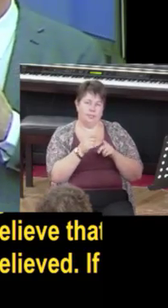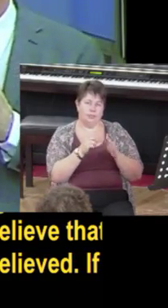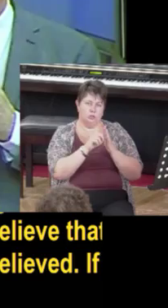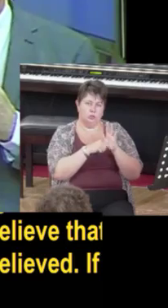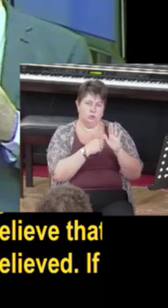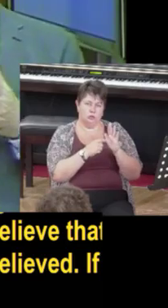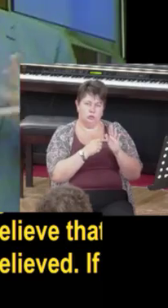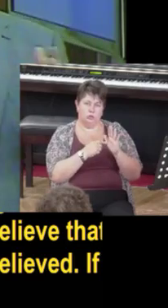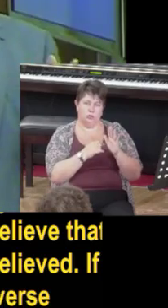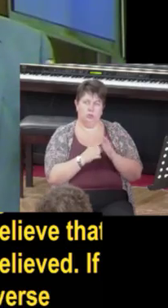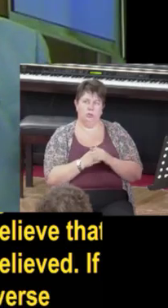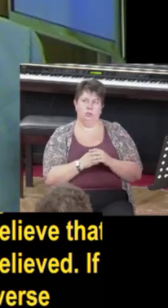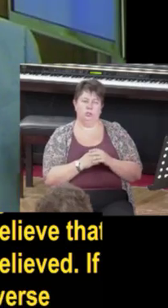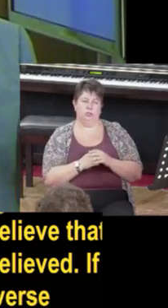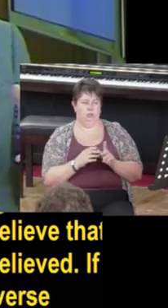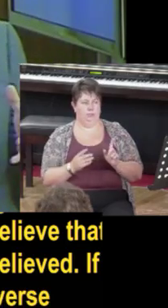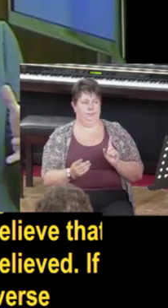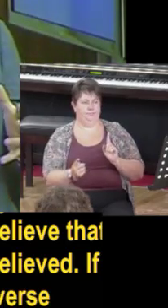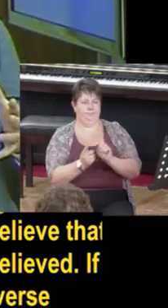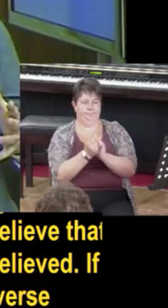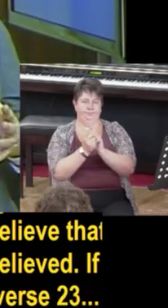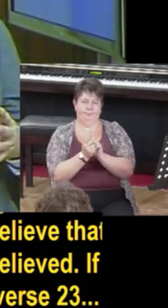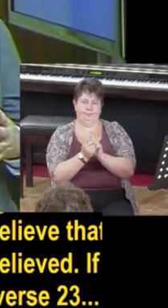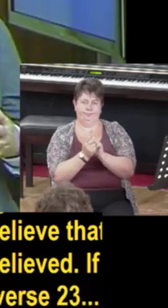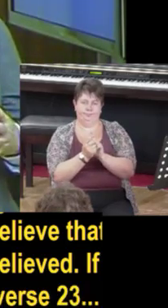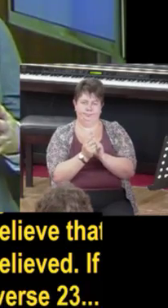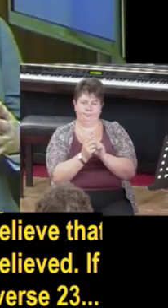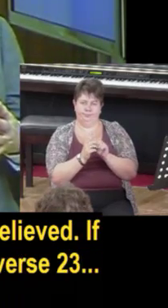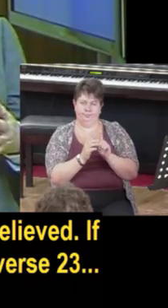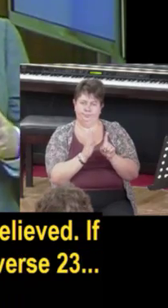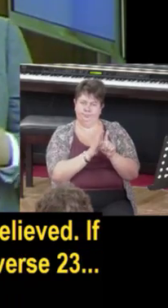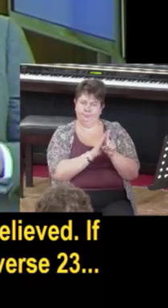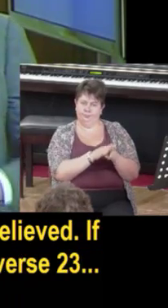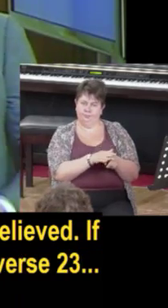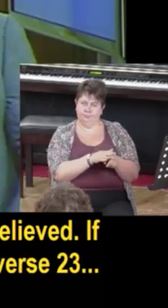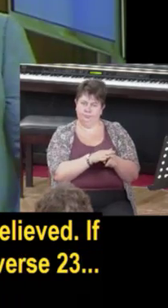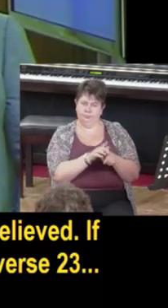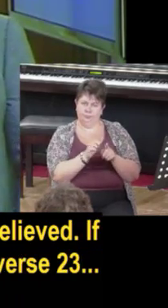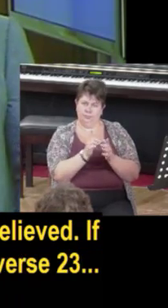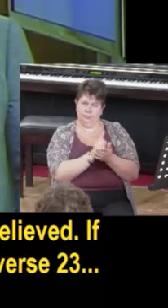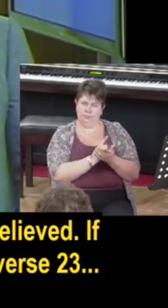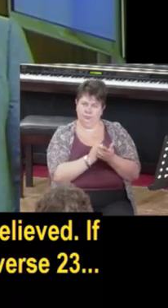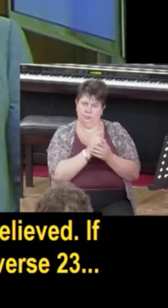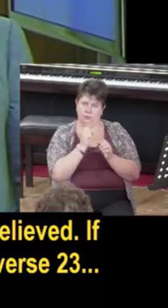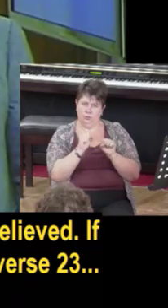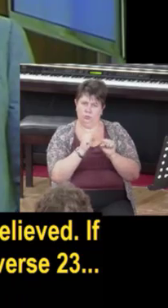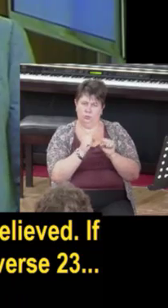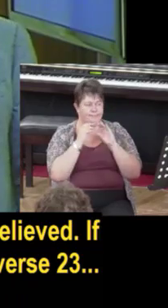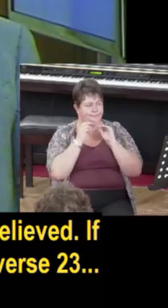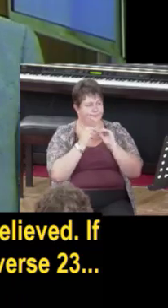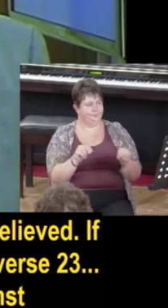John came up against opposition to their preaching.